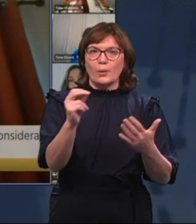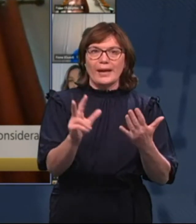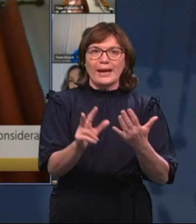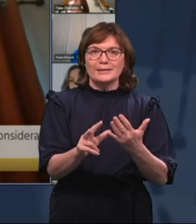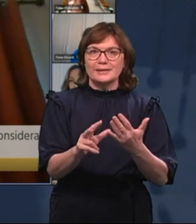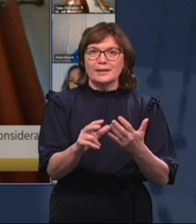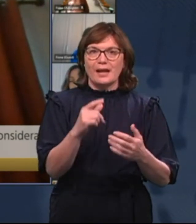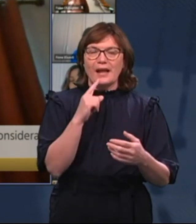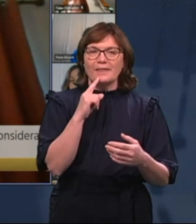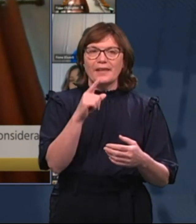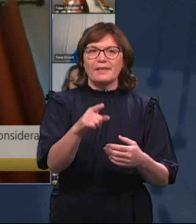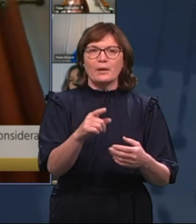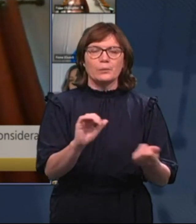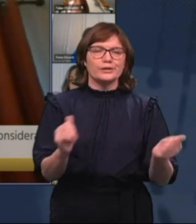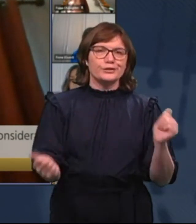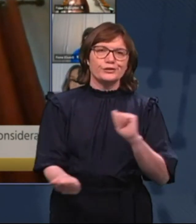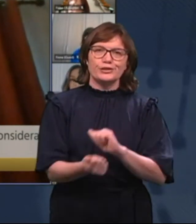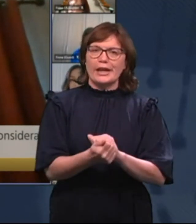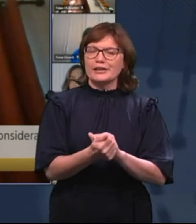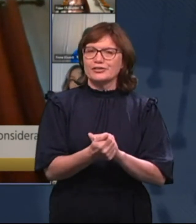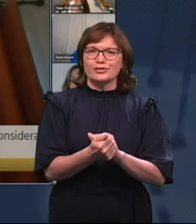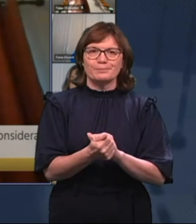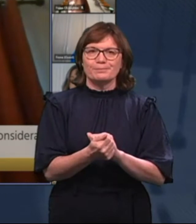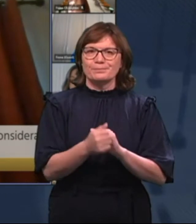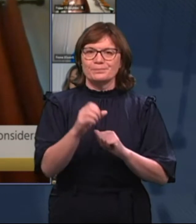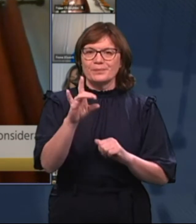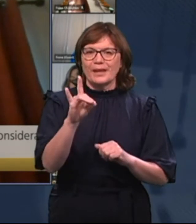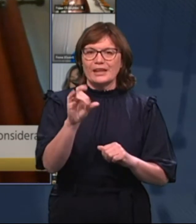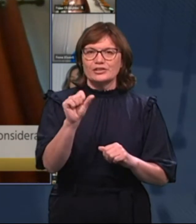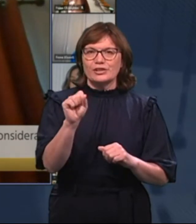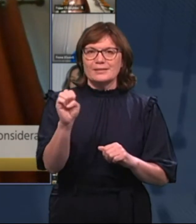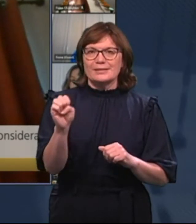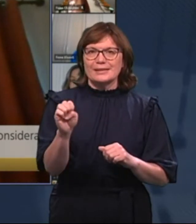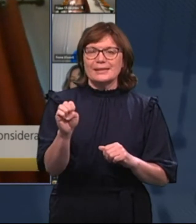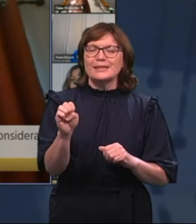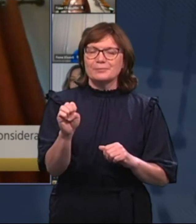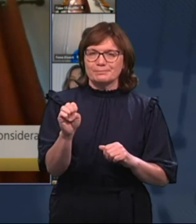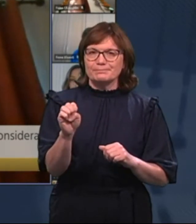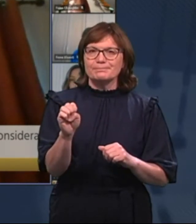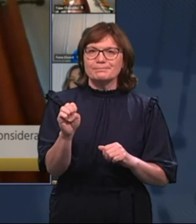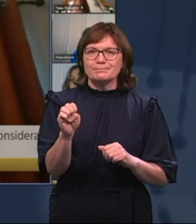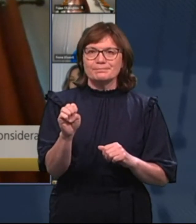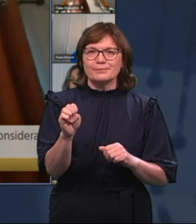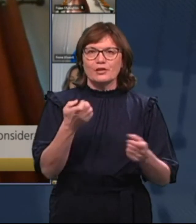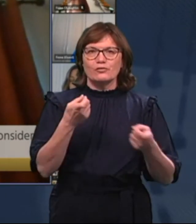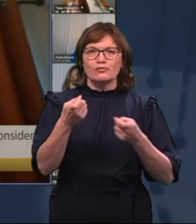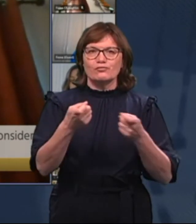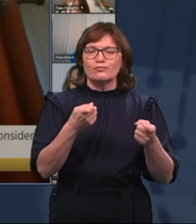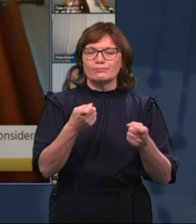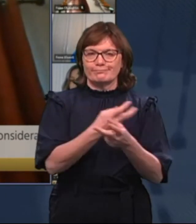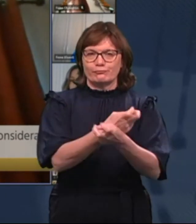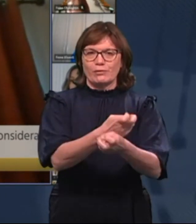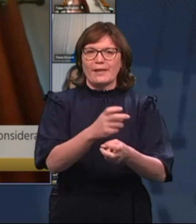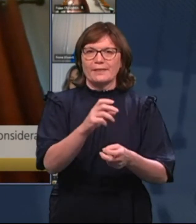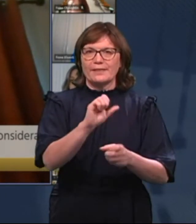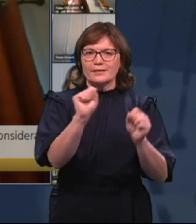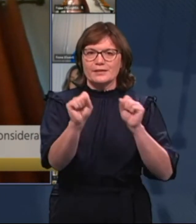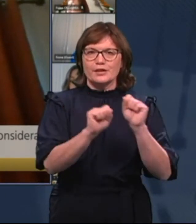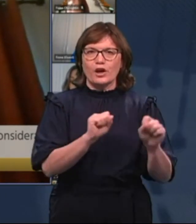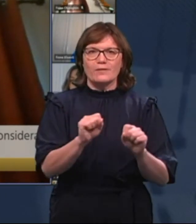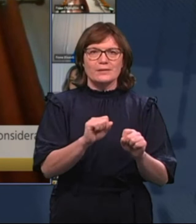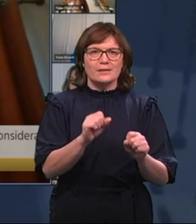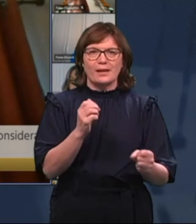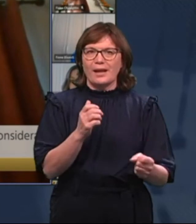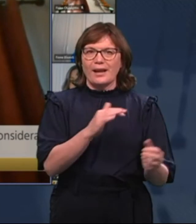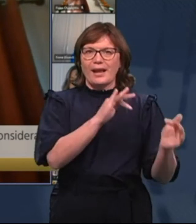into clinical services then, the HSE, when the services went pear-shaped back